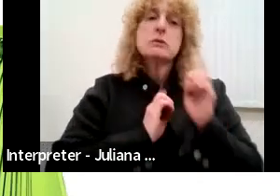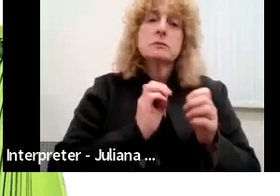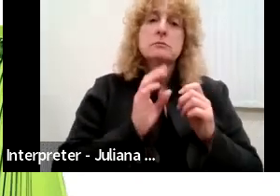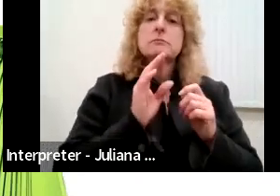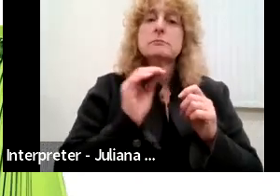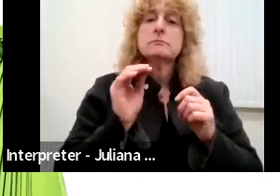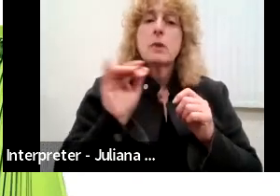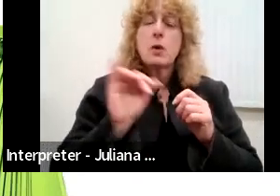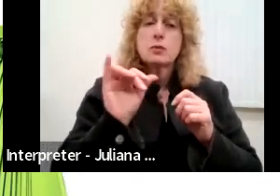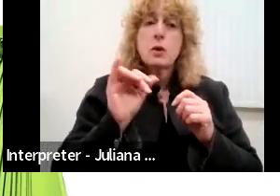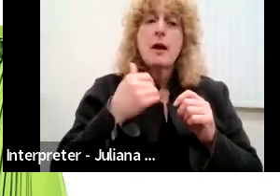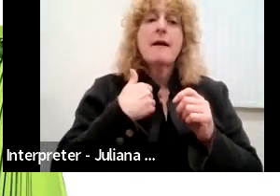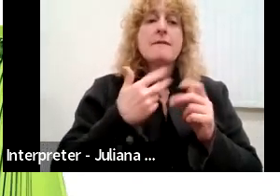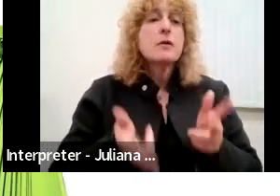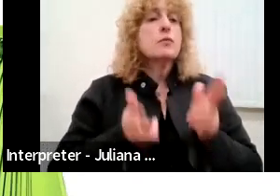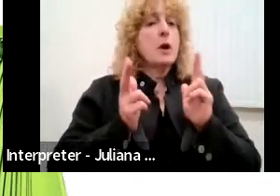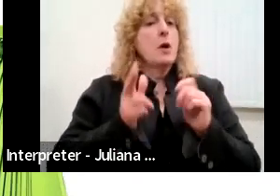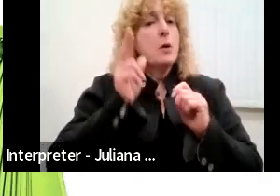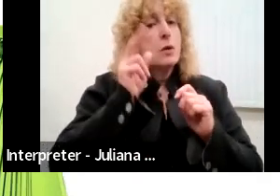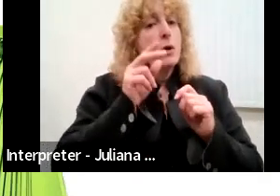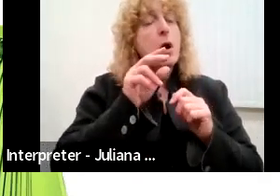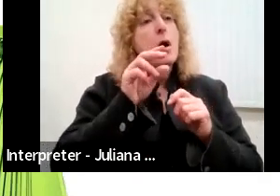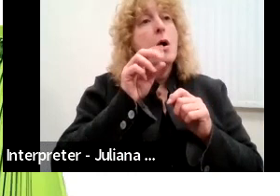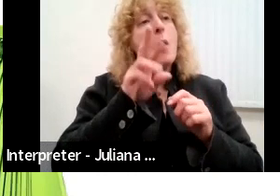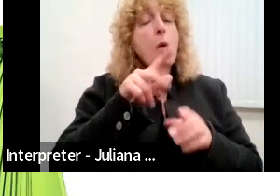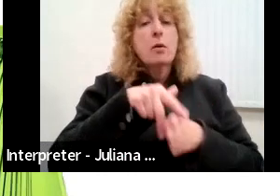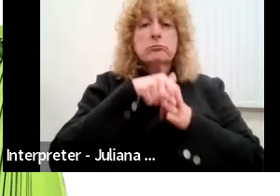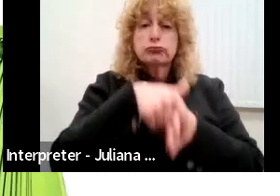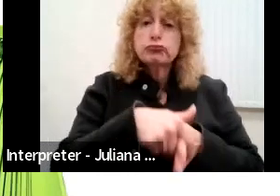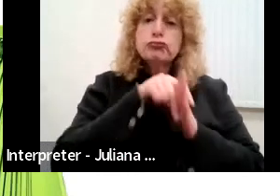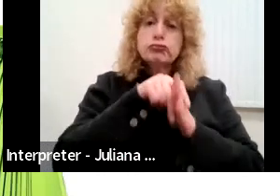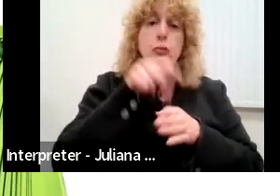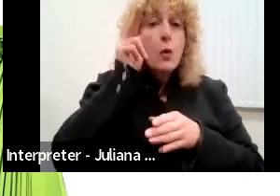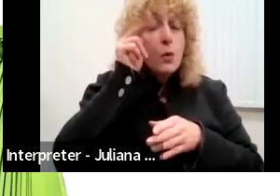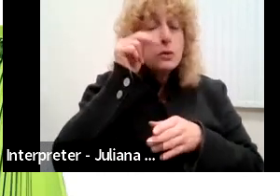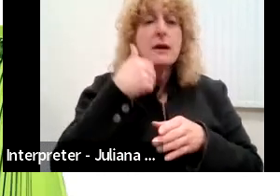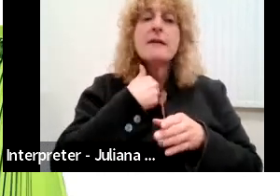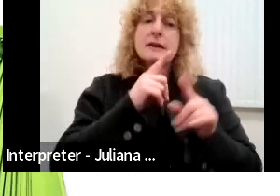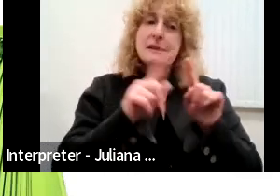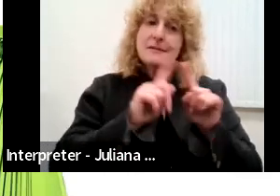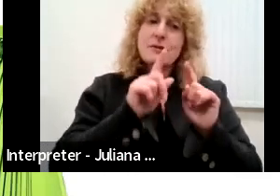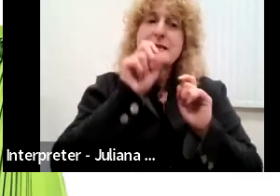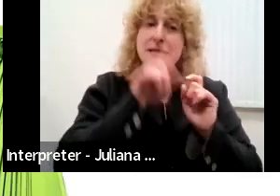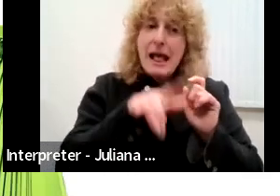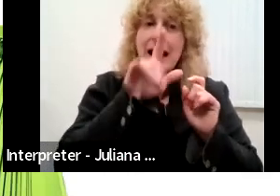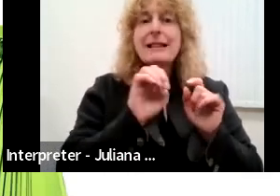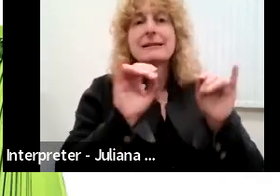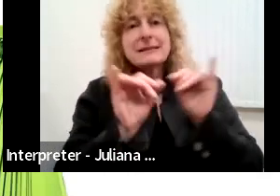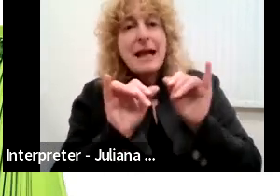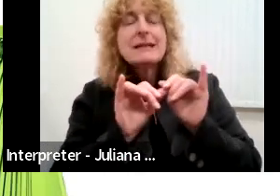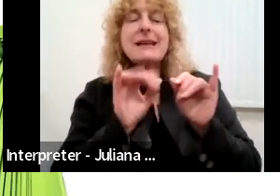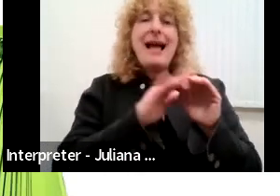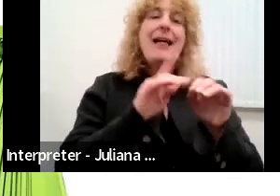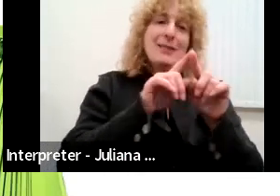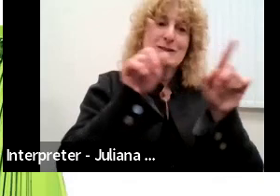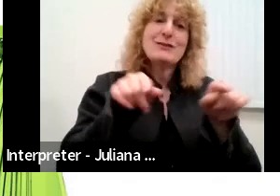then there's also rocking horses. Those come in a lot of different styles and sizes. On the